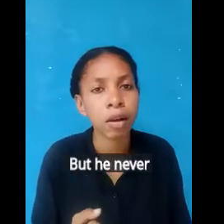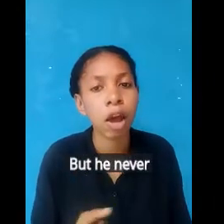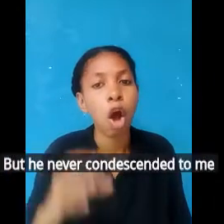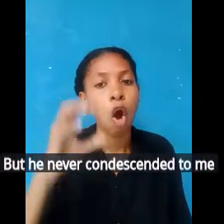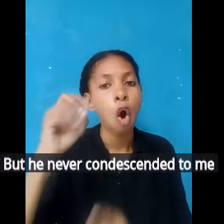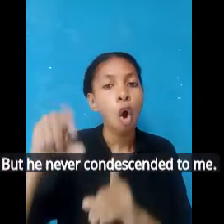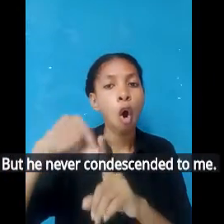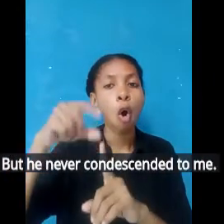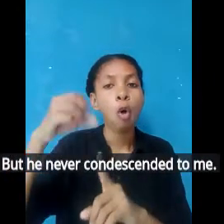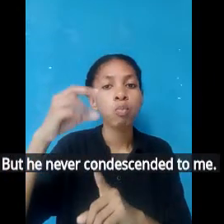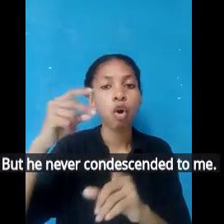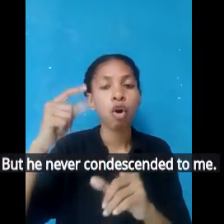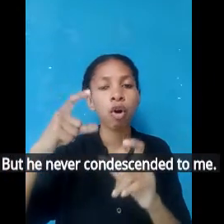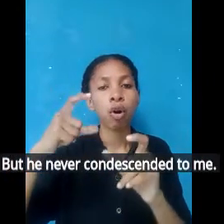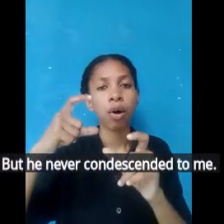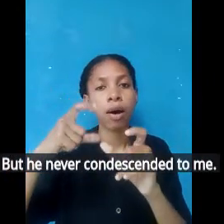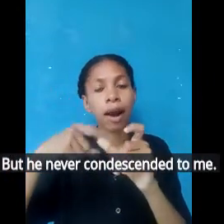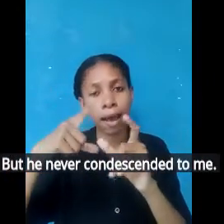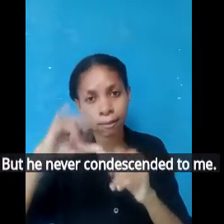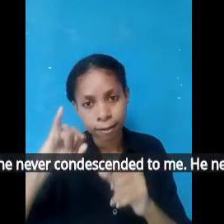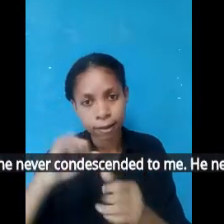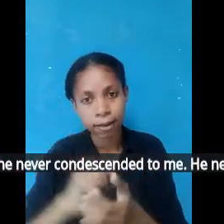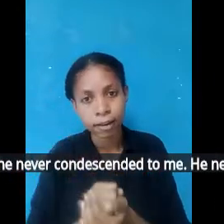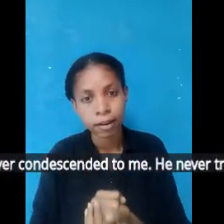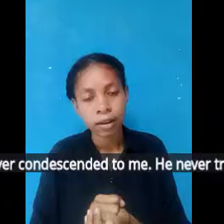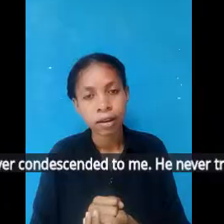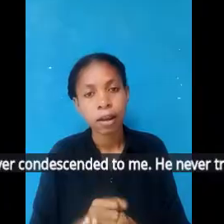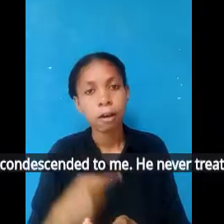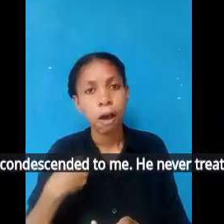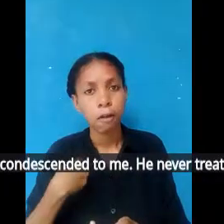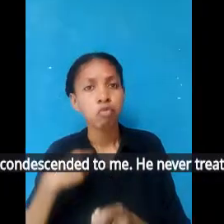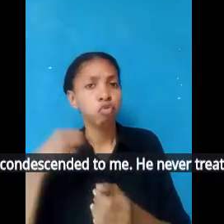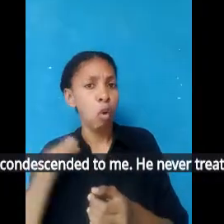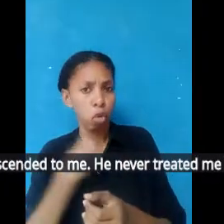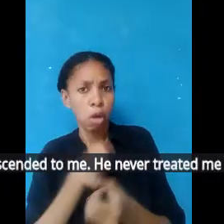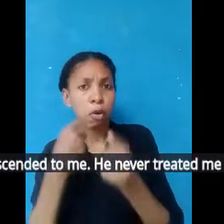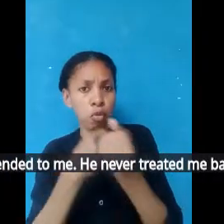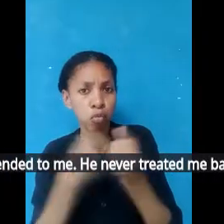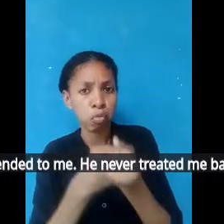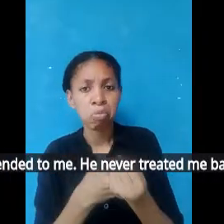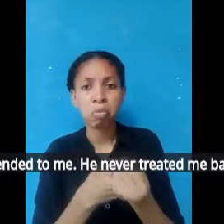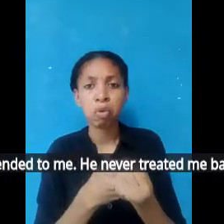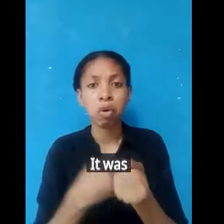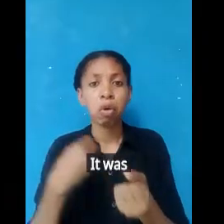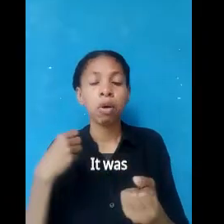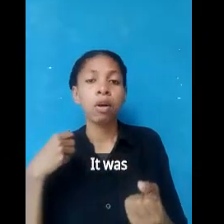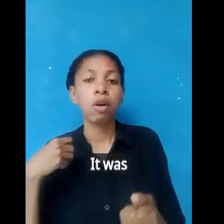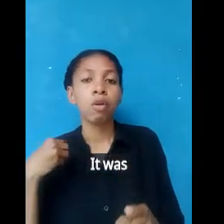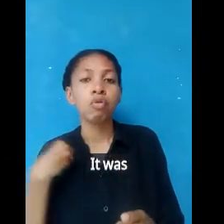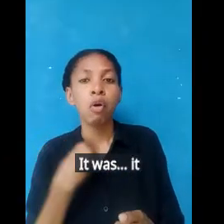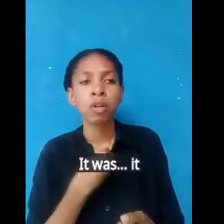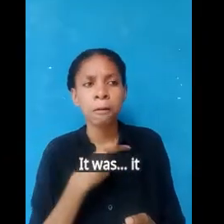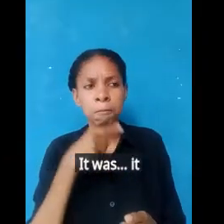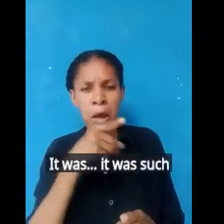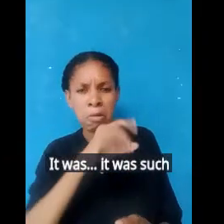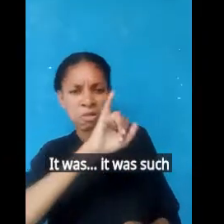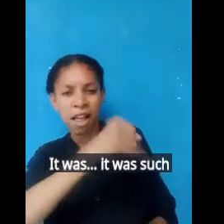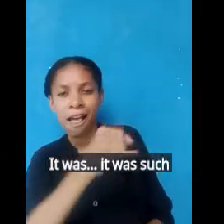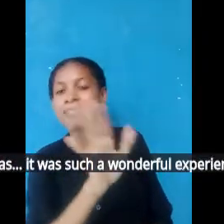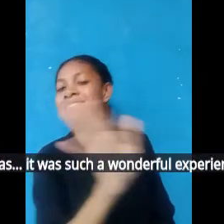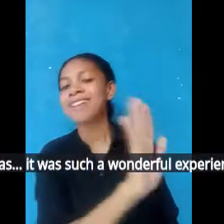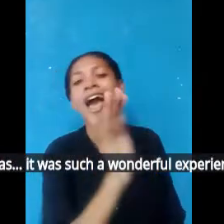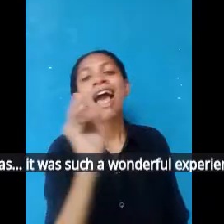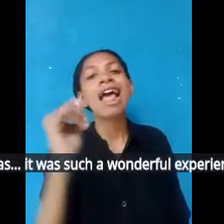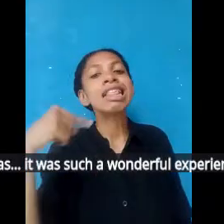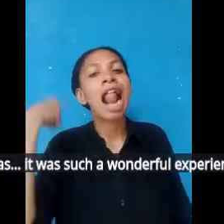me. He never treated me badly or dismissed me. It was such a wonderful